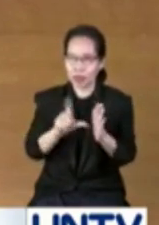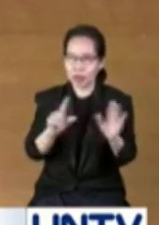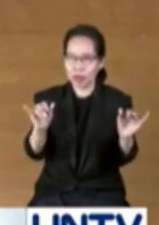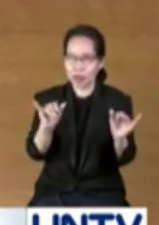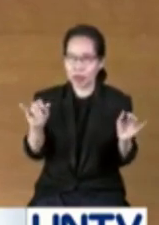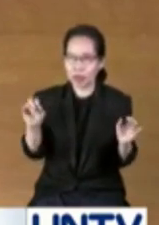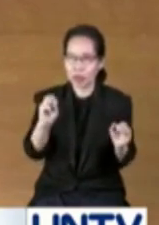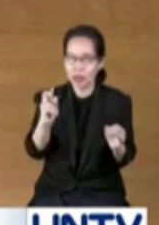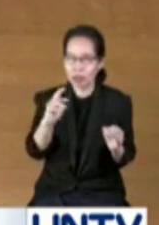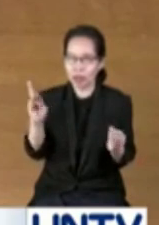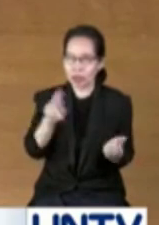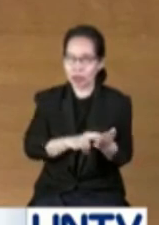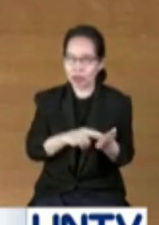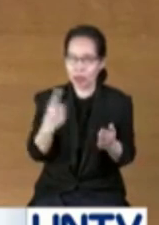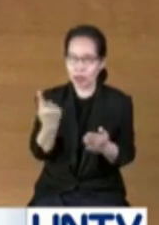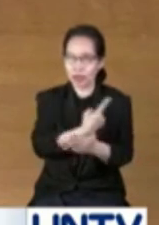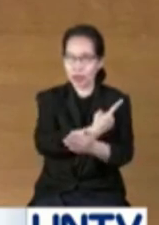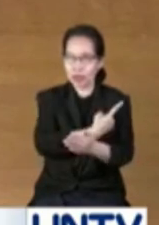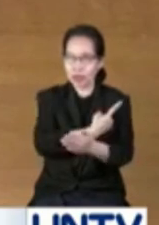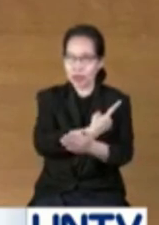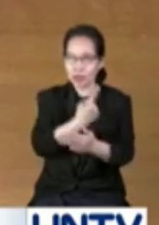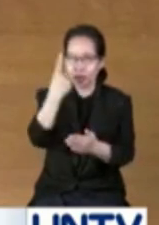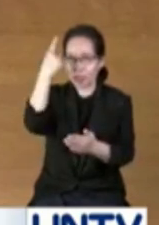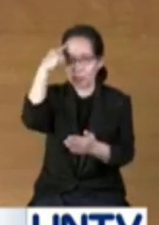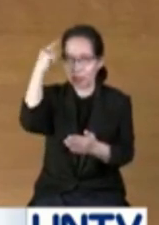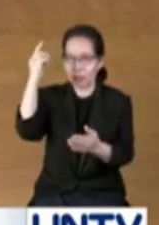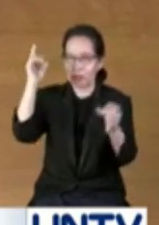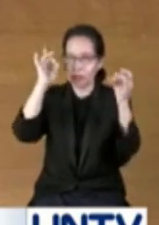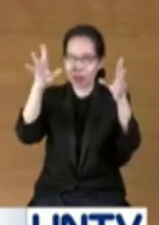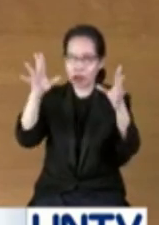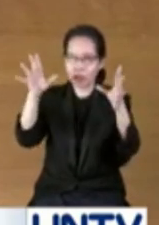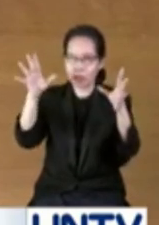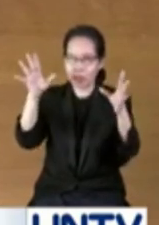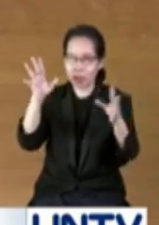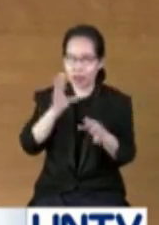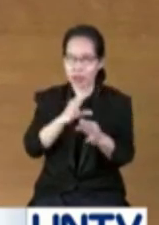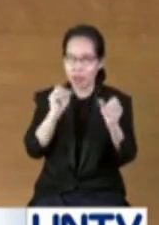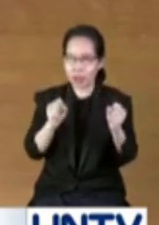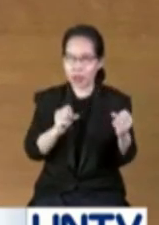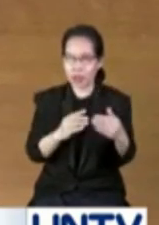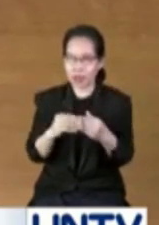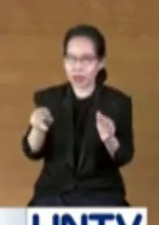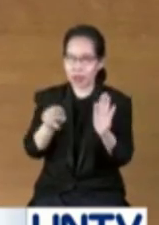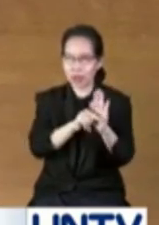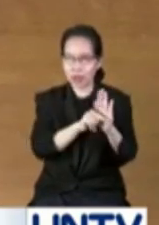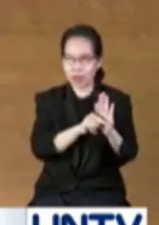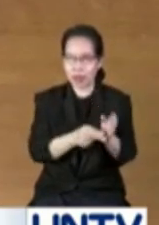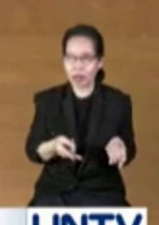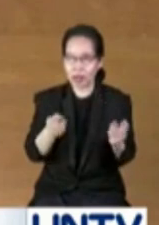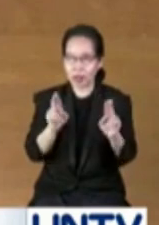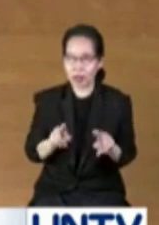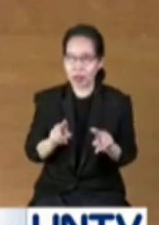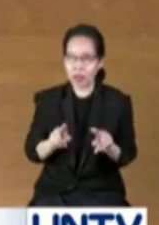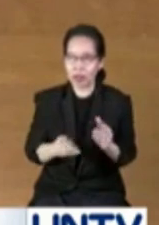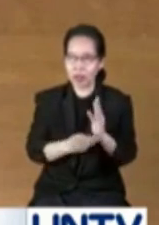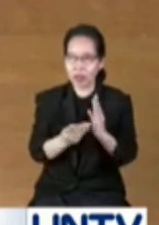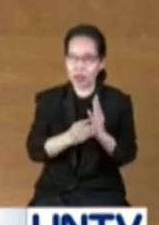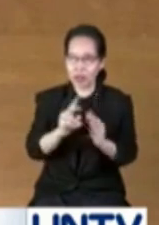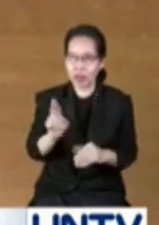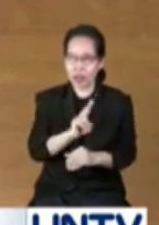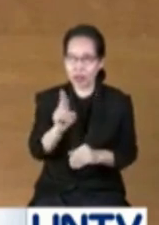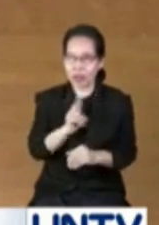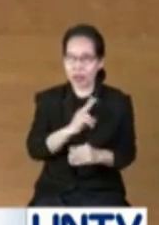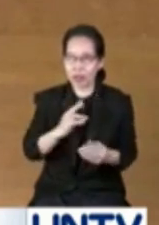we are mindful of the risks and vulnerabilities that can lead to negative consequences. Digital users and consumers shall be